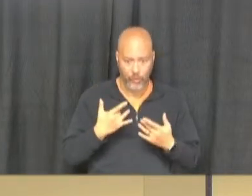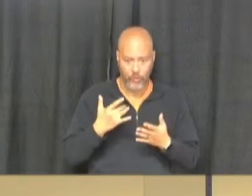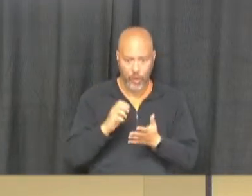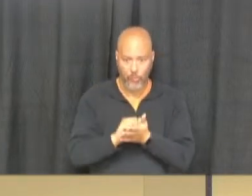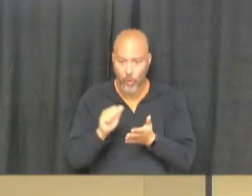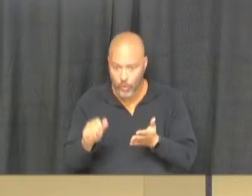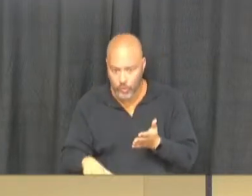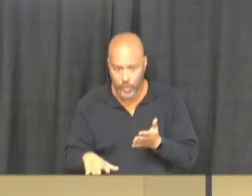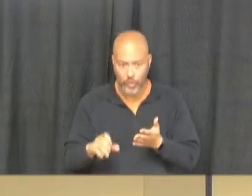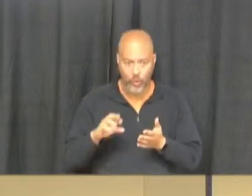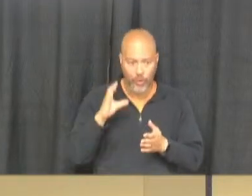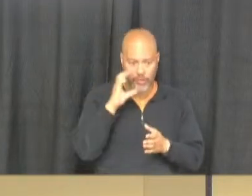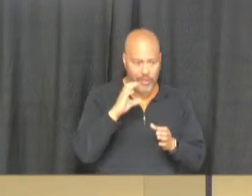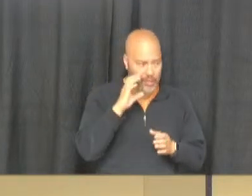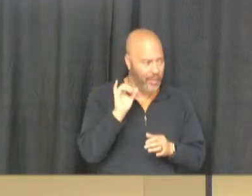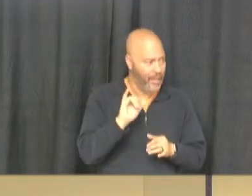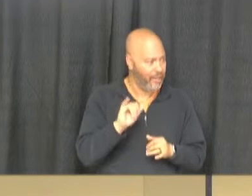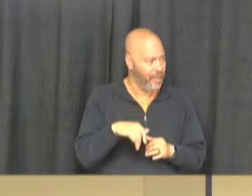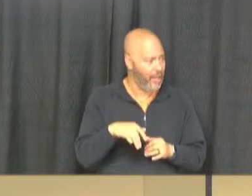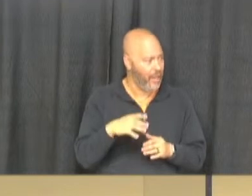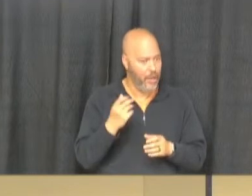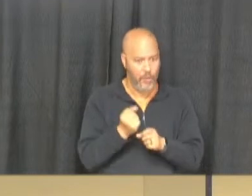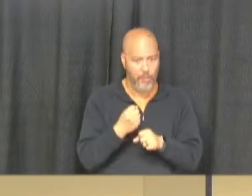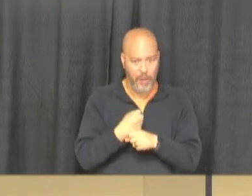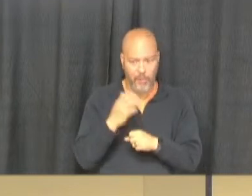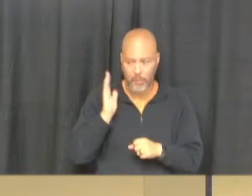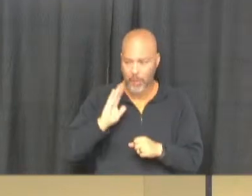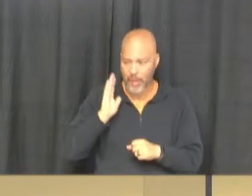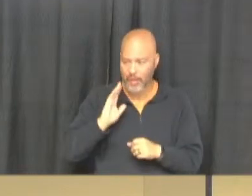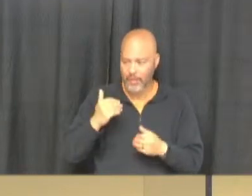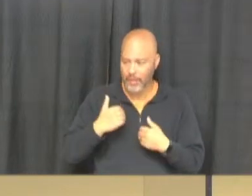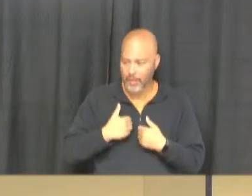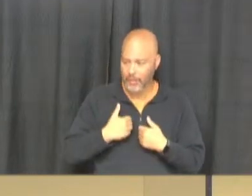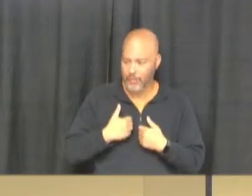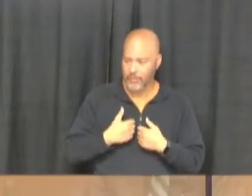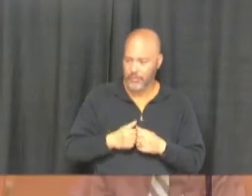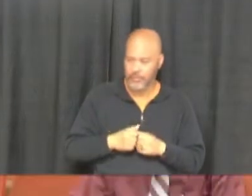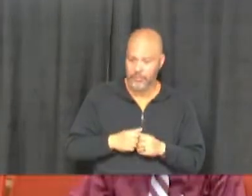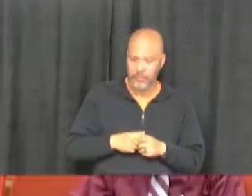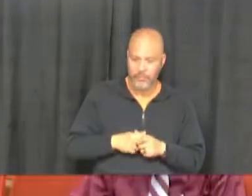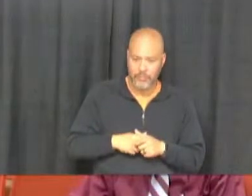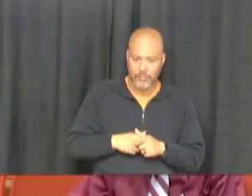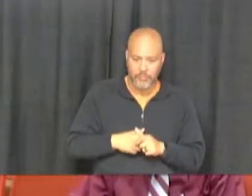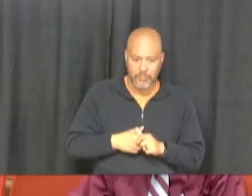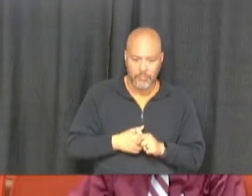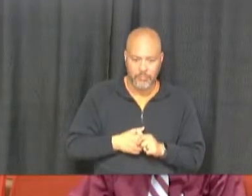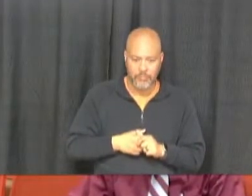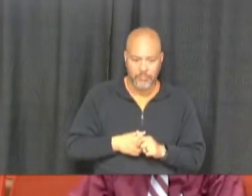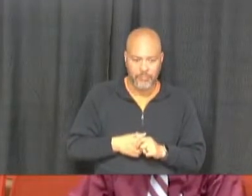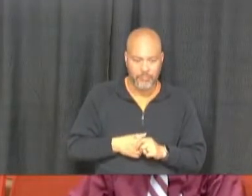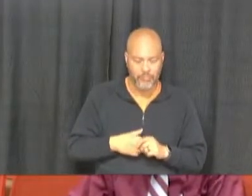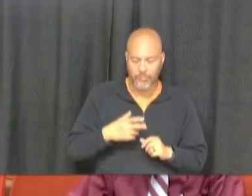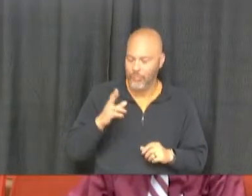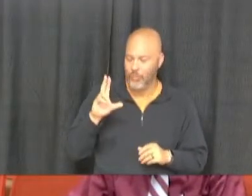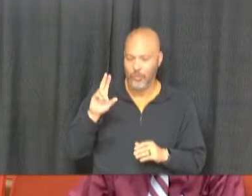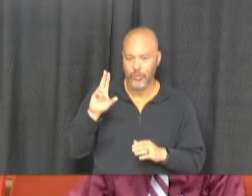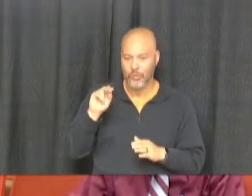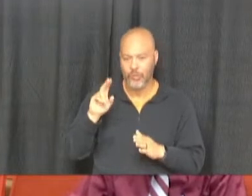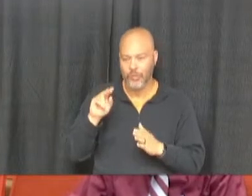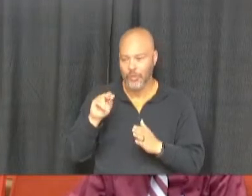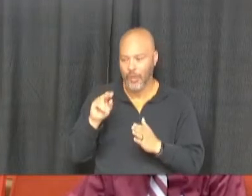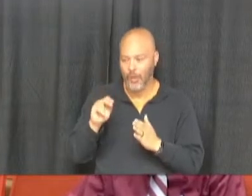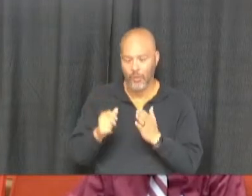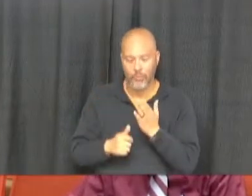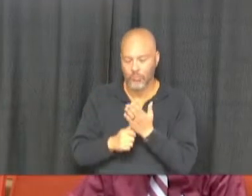or to seek out people like that, or people that maybe in the past had had a miscarriage? No articles that I've